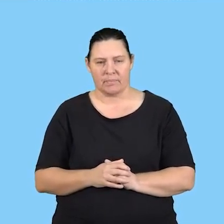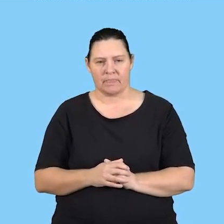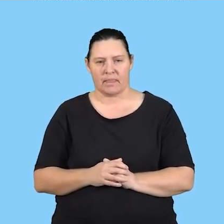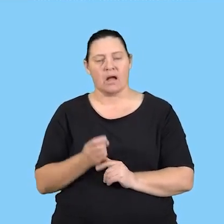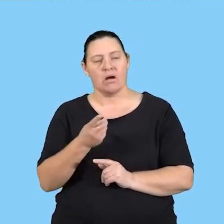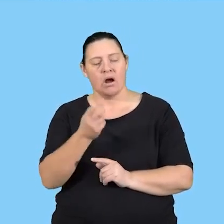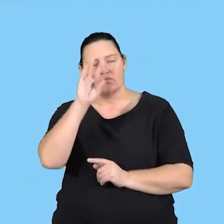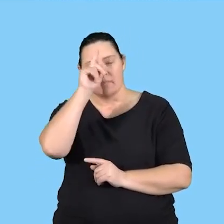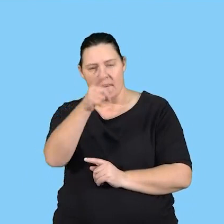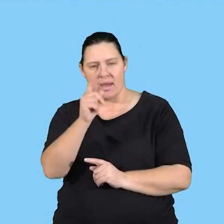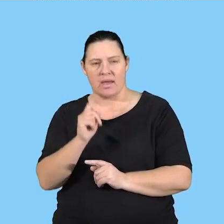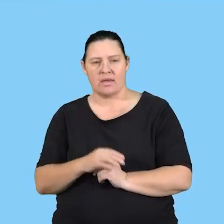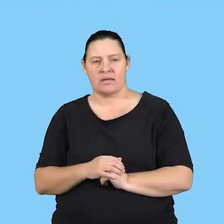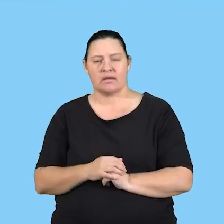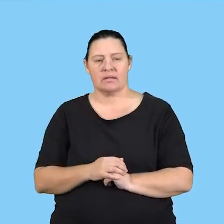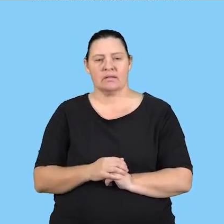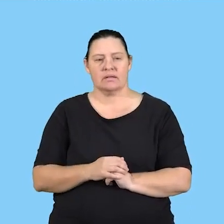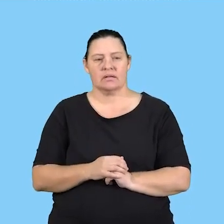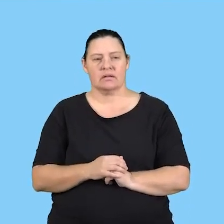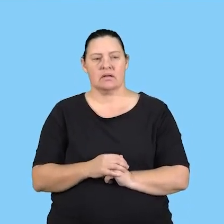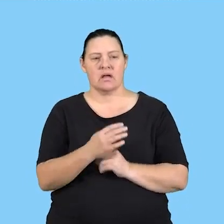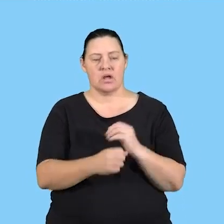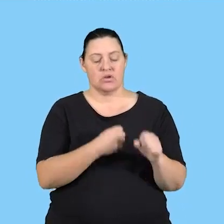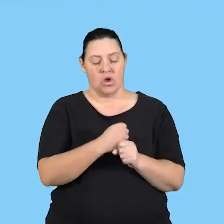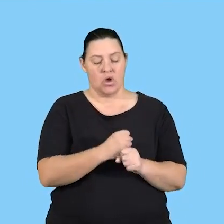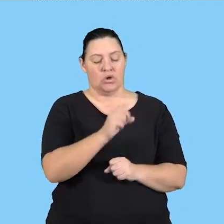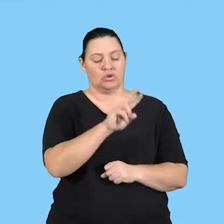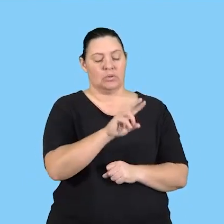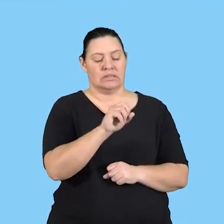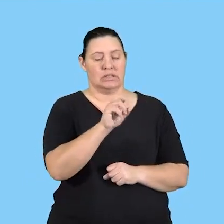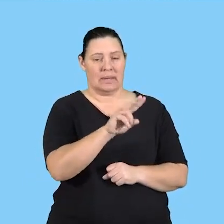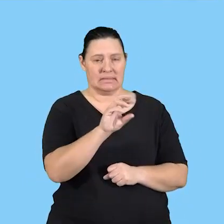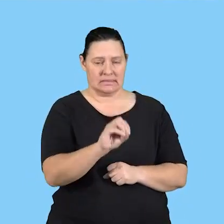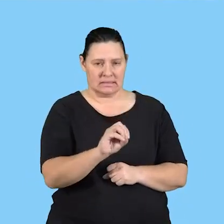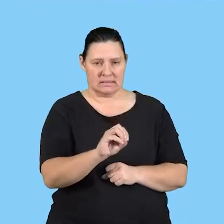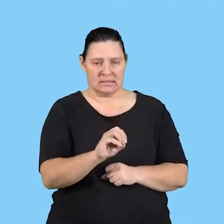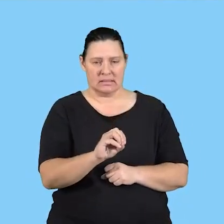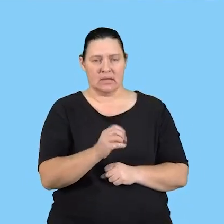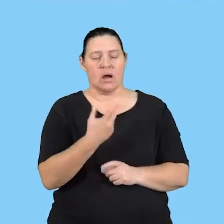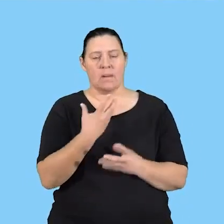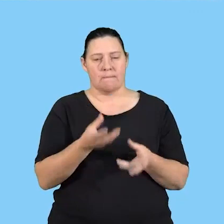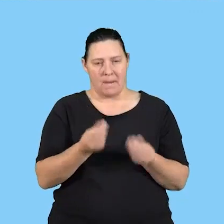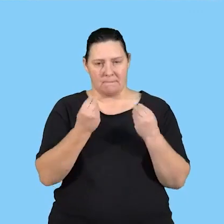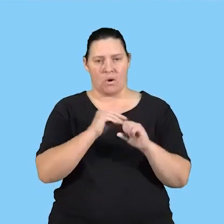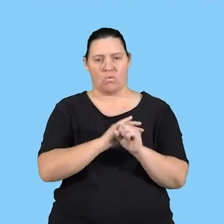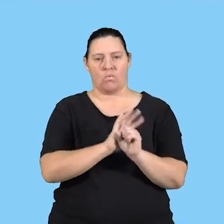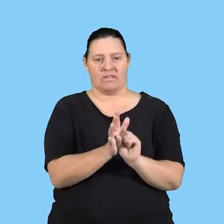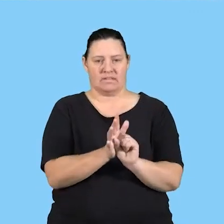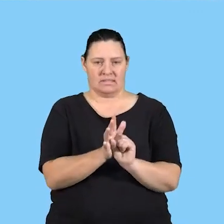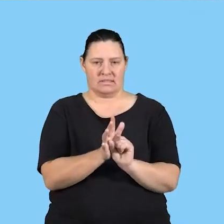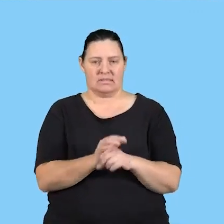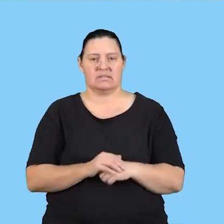You will remember, colleagues, that during the year 2020, we were hit by the